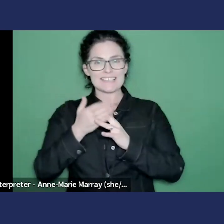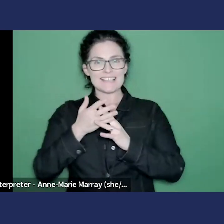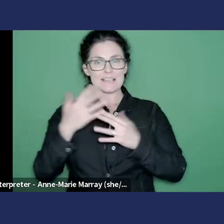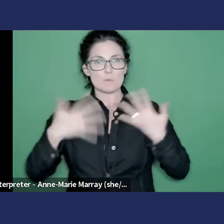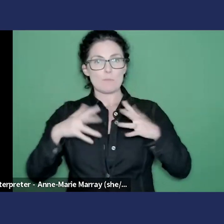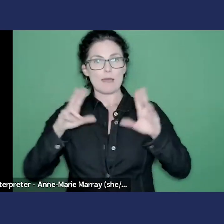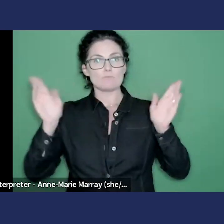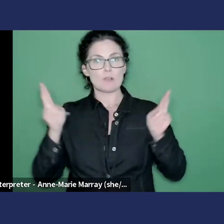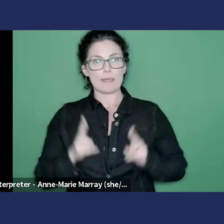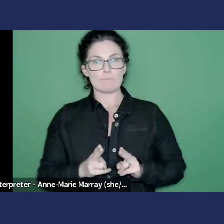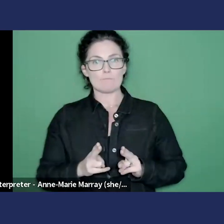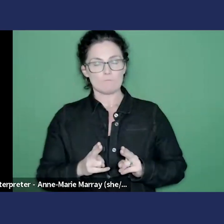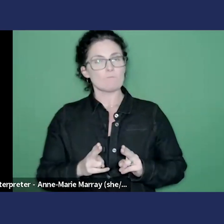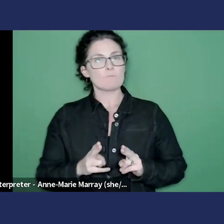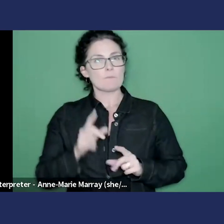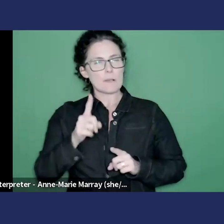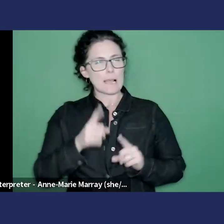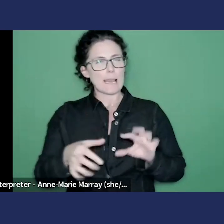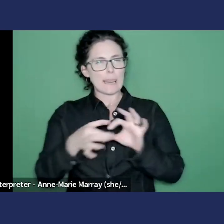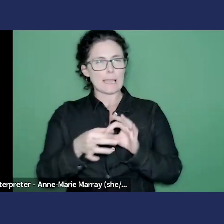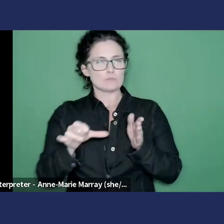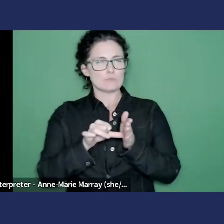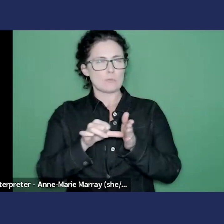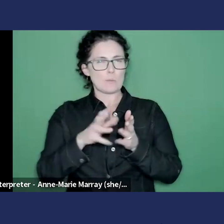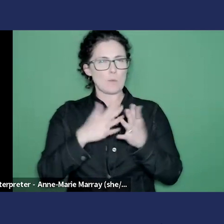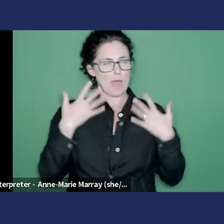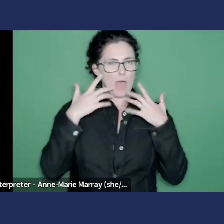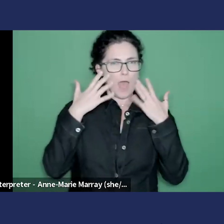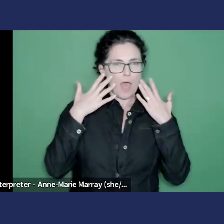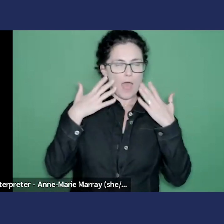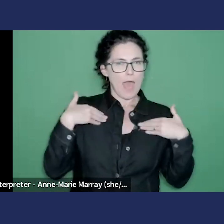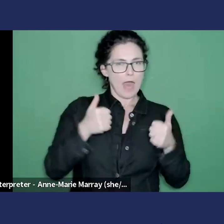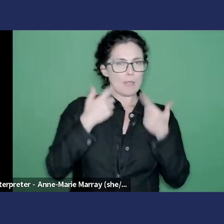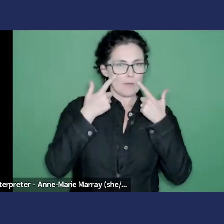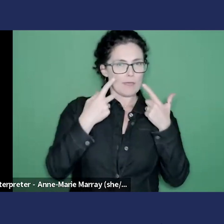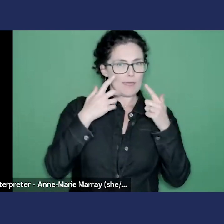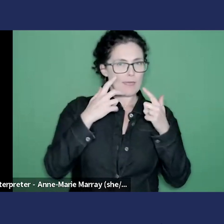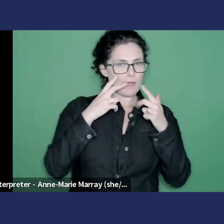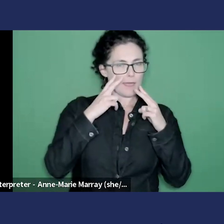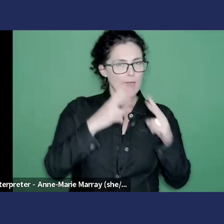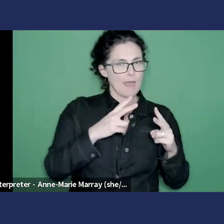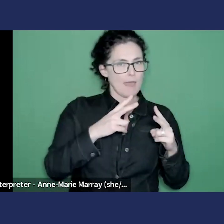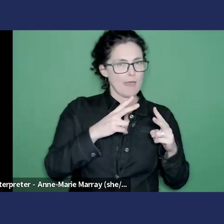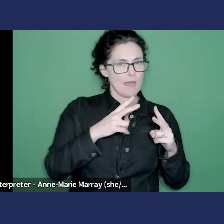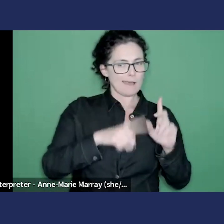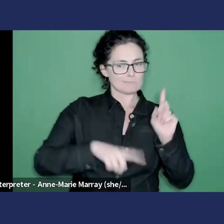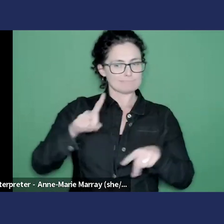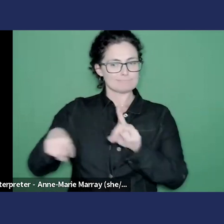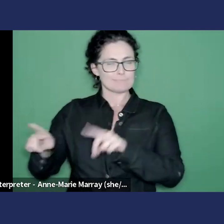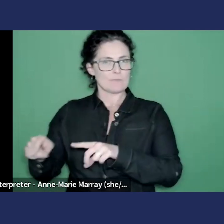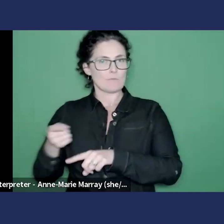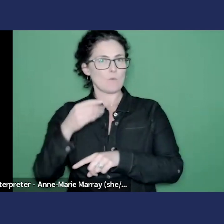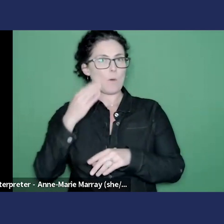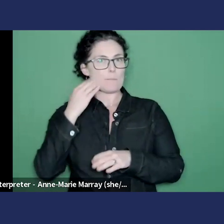linked to one of the issues around health disparities, because we know traditionally that women from Black and ethnic minority backgrounds have